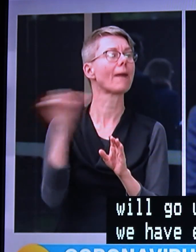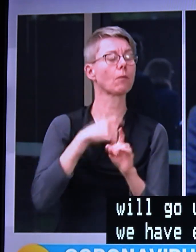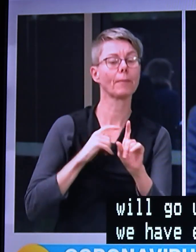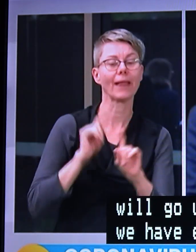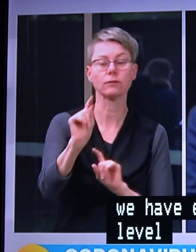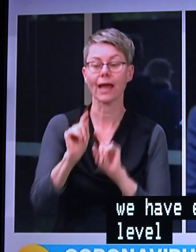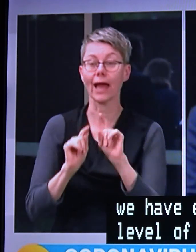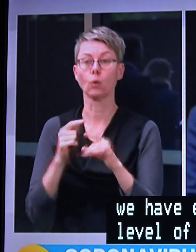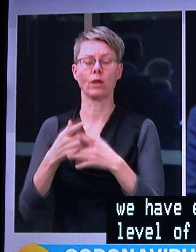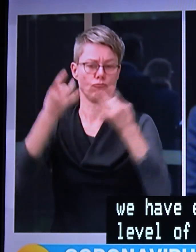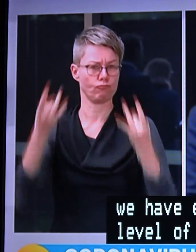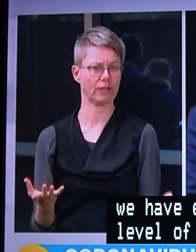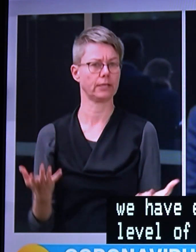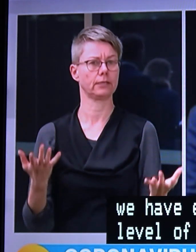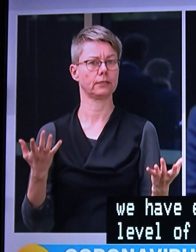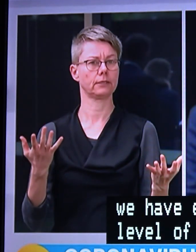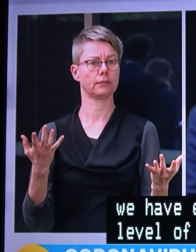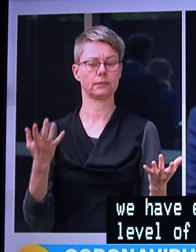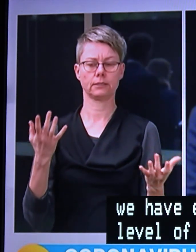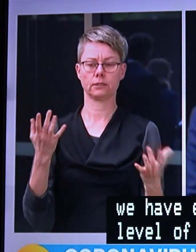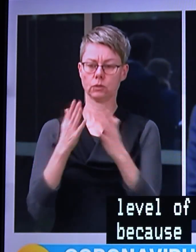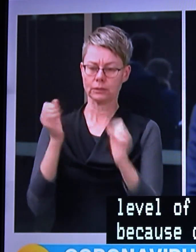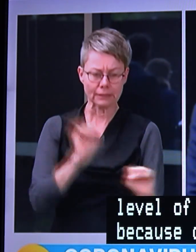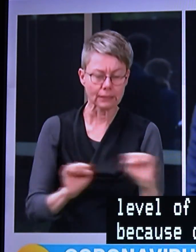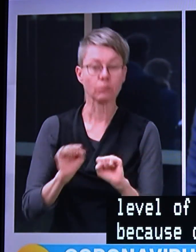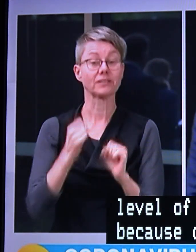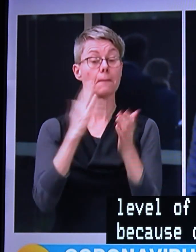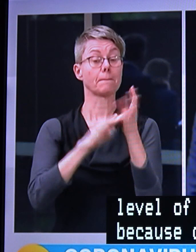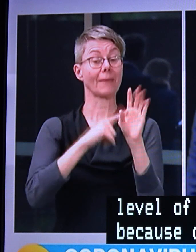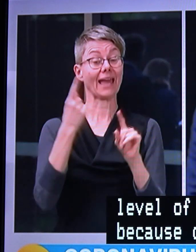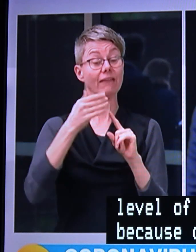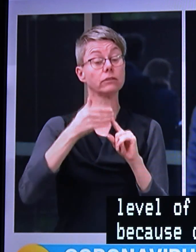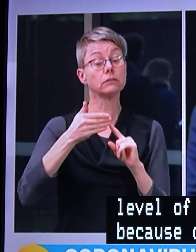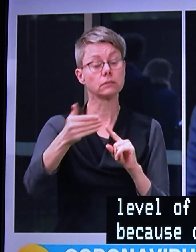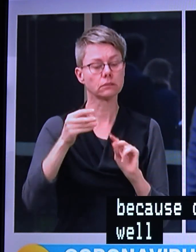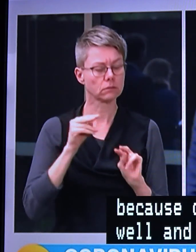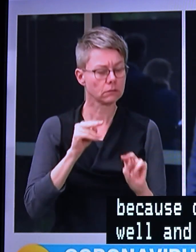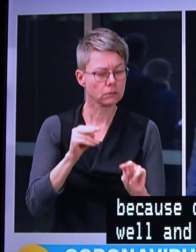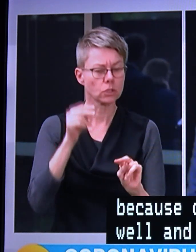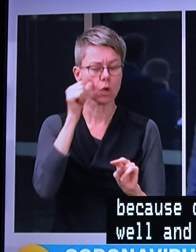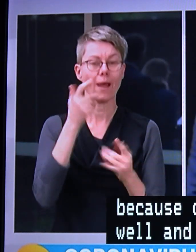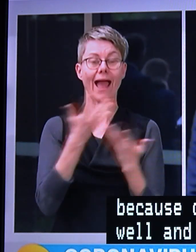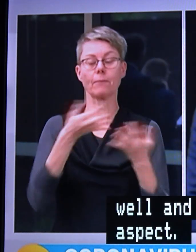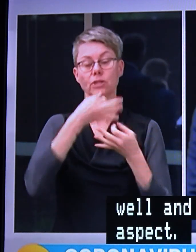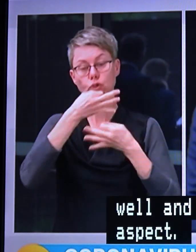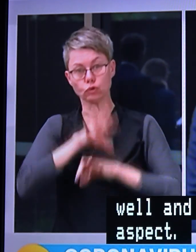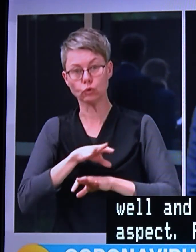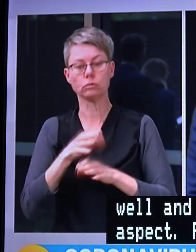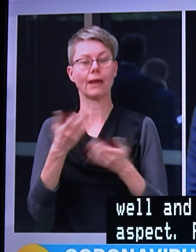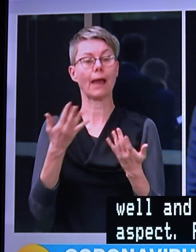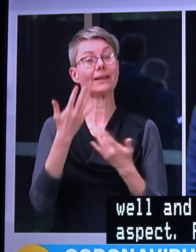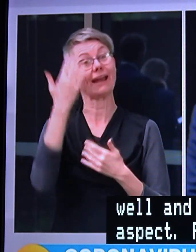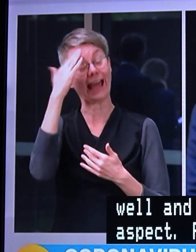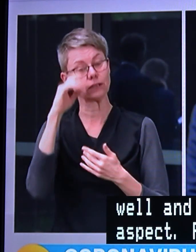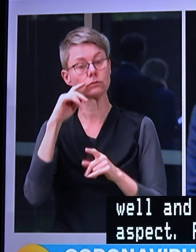going back, that we're well and truly prepared in every aspect. And also from May 11 we'll have a better sense of how many people, how many children, how